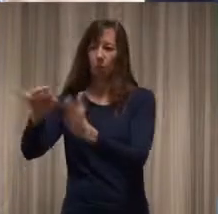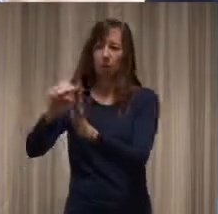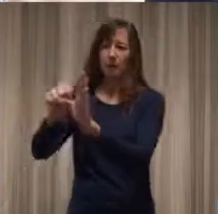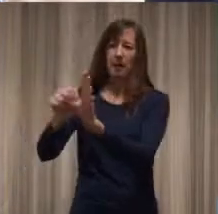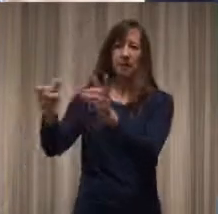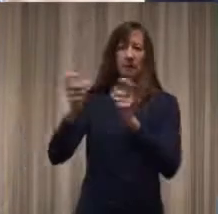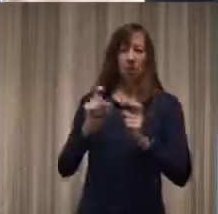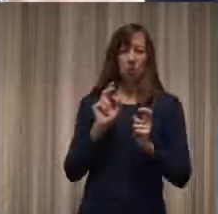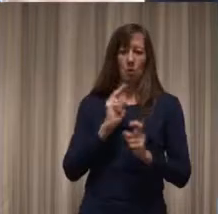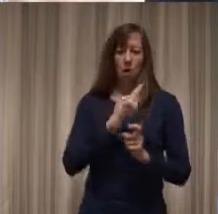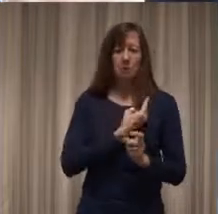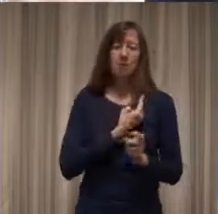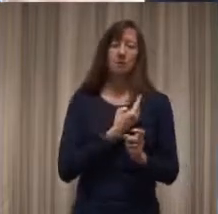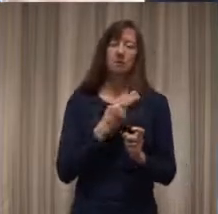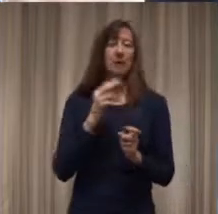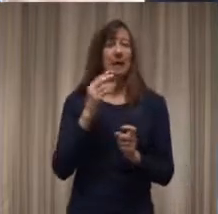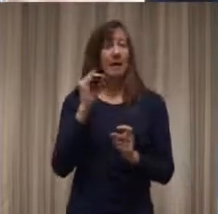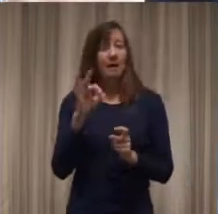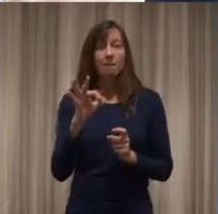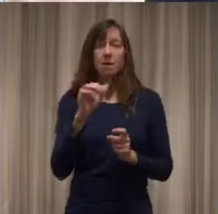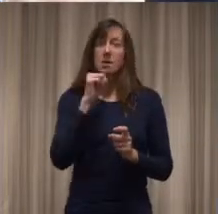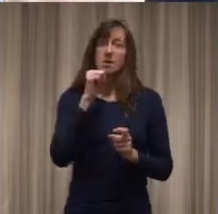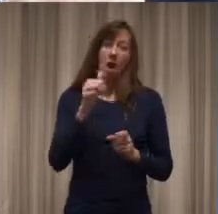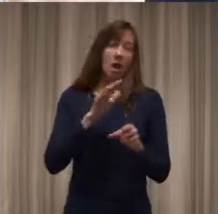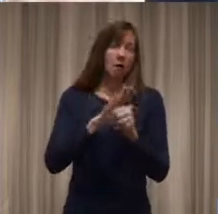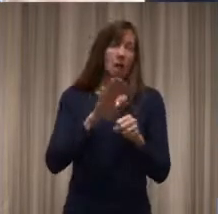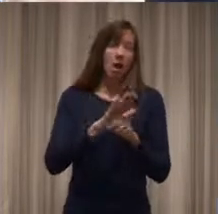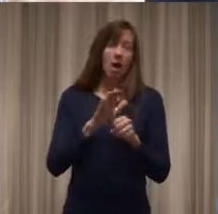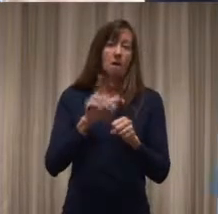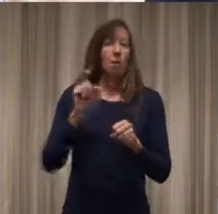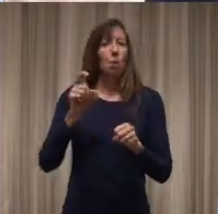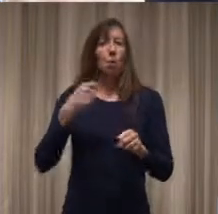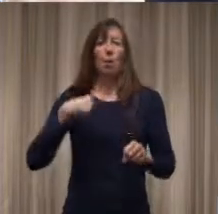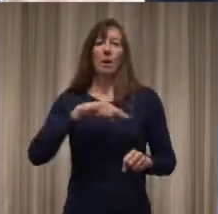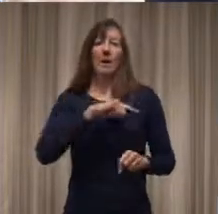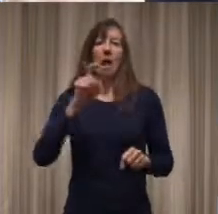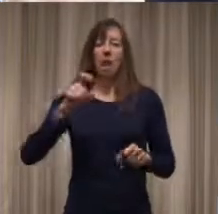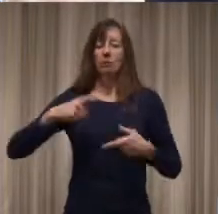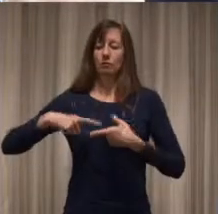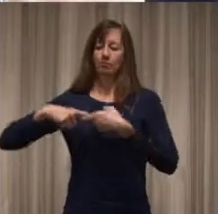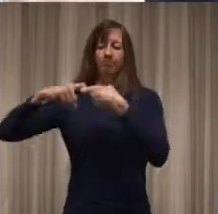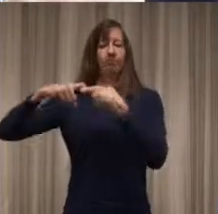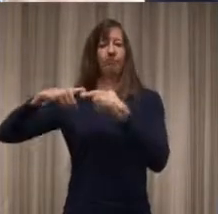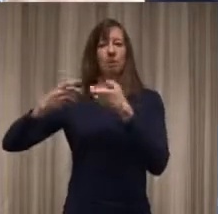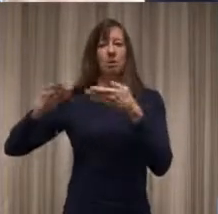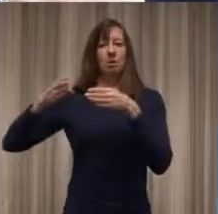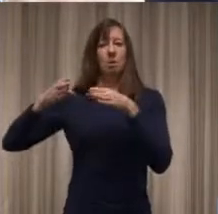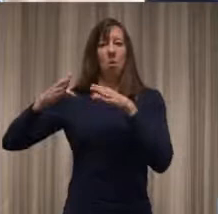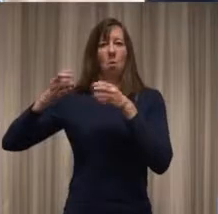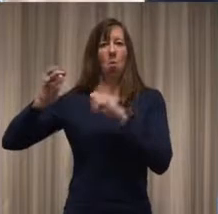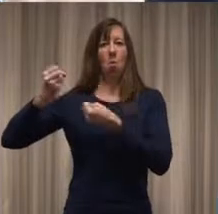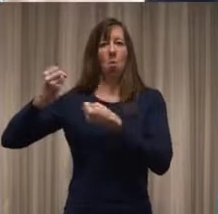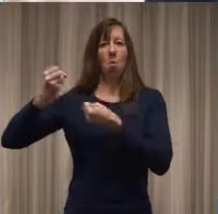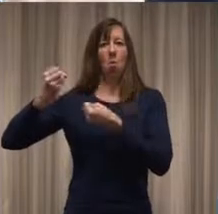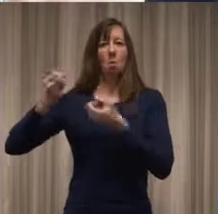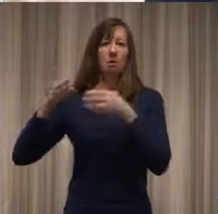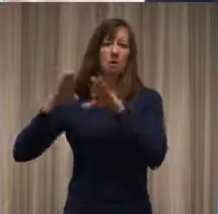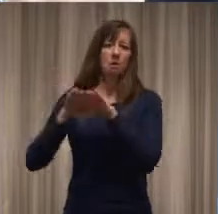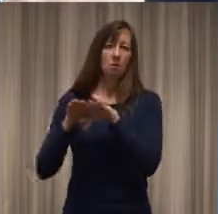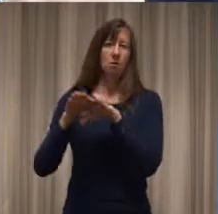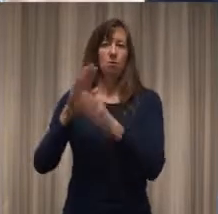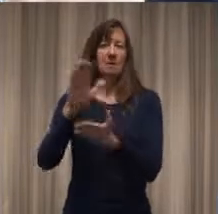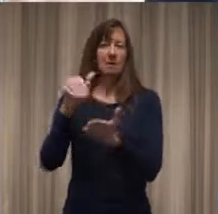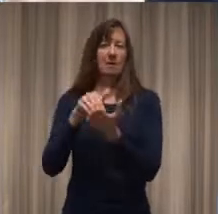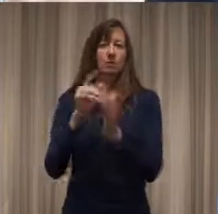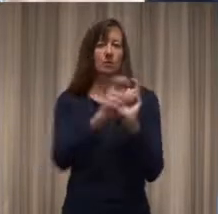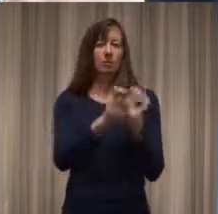operations on Thursday at some point as we expend that 1,200. So we are